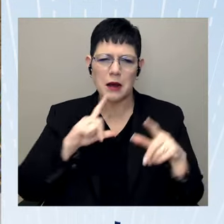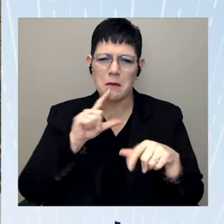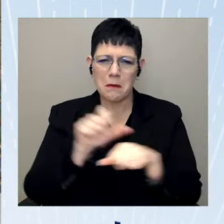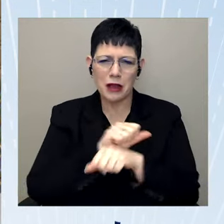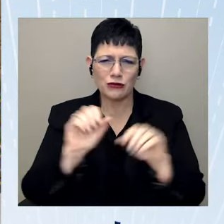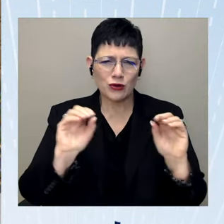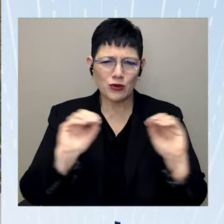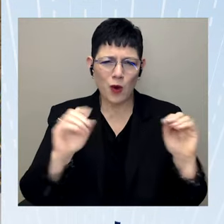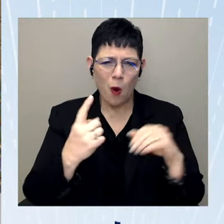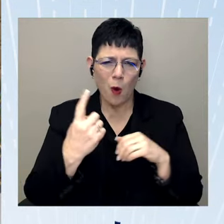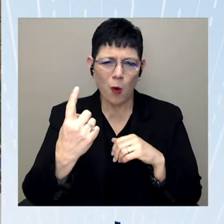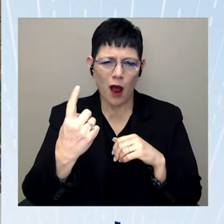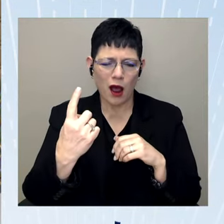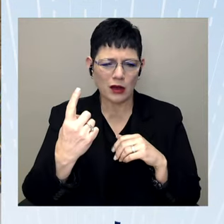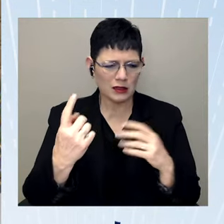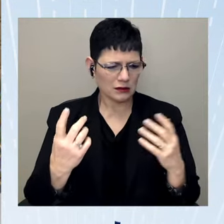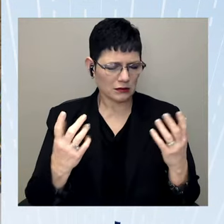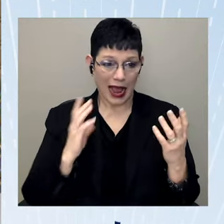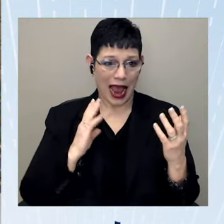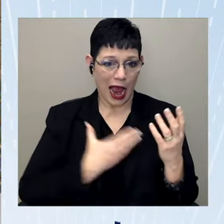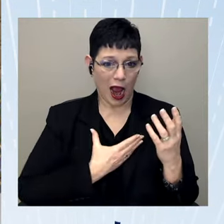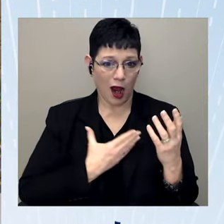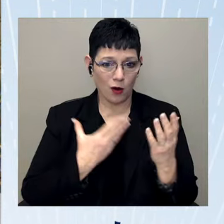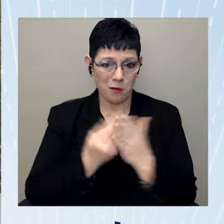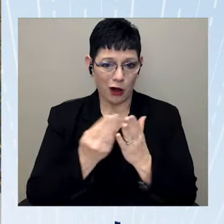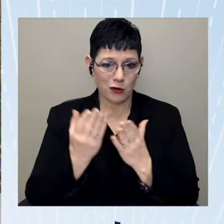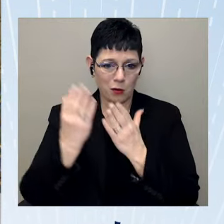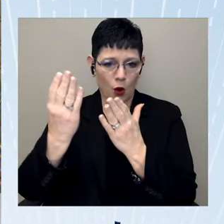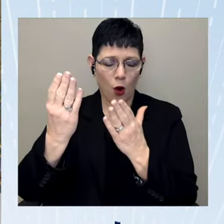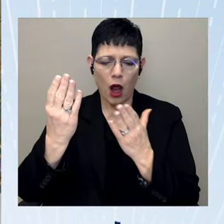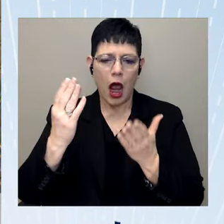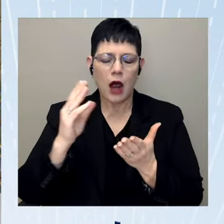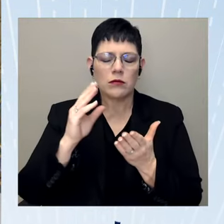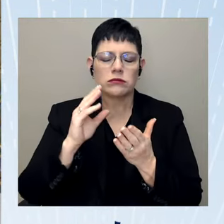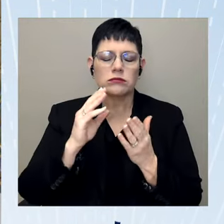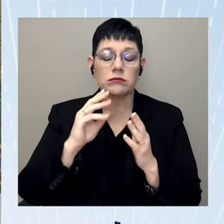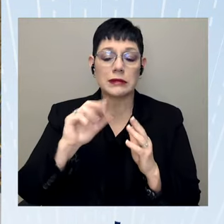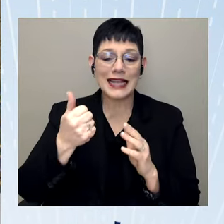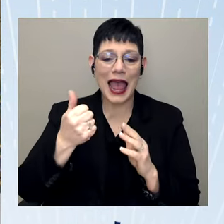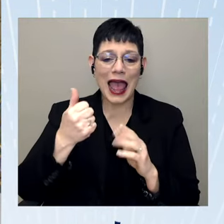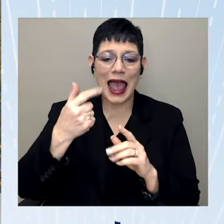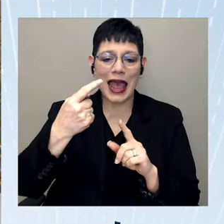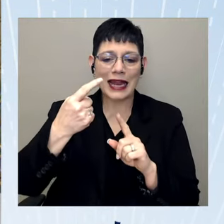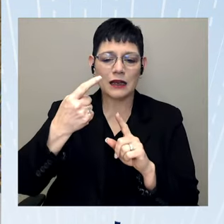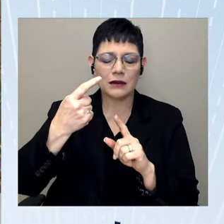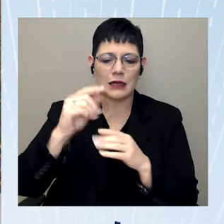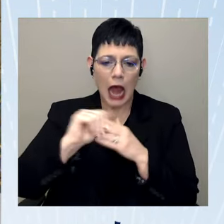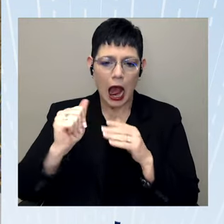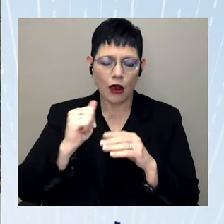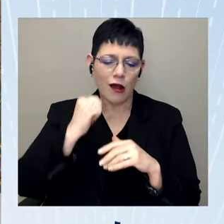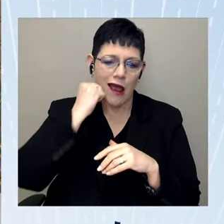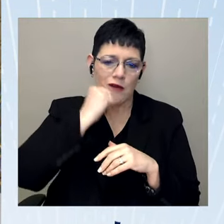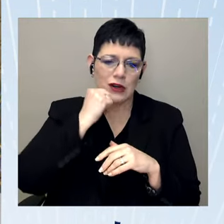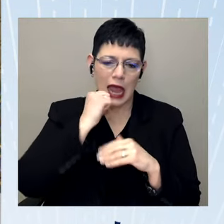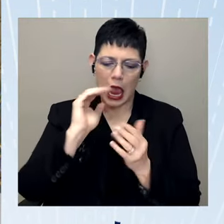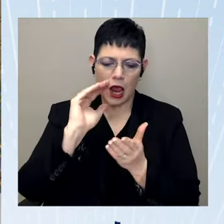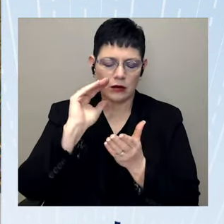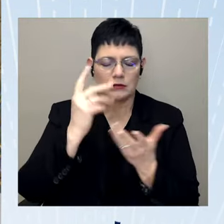pay, in our budget proposal, no one would pay more than $10 a month, for $10 a day. Big